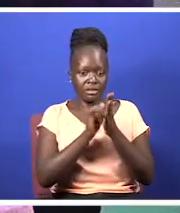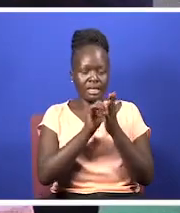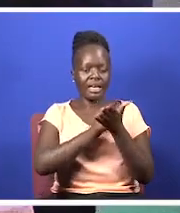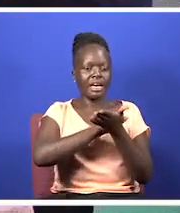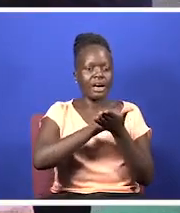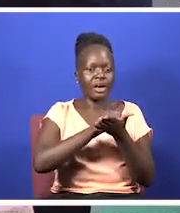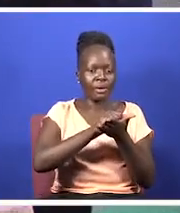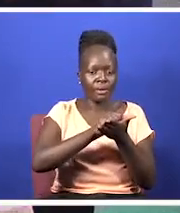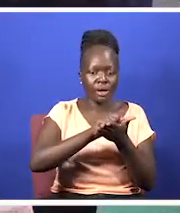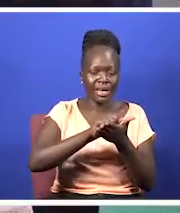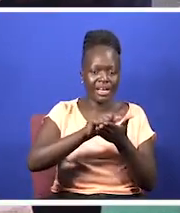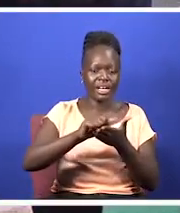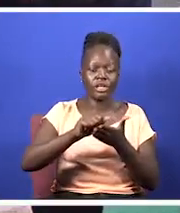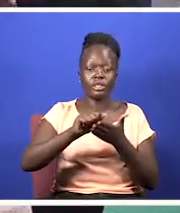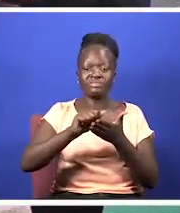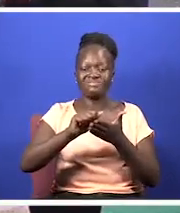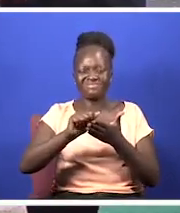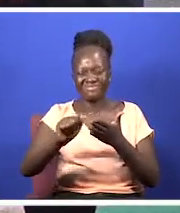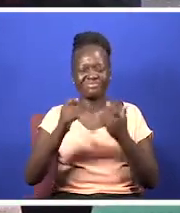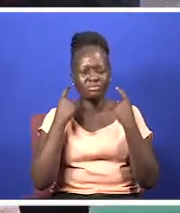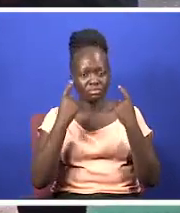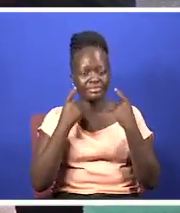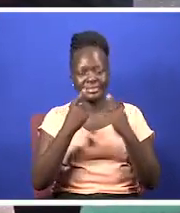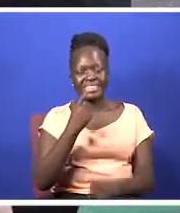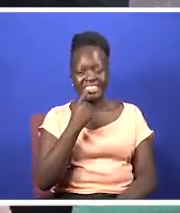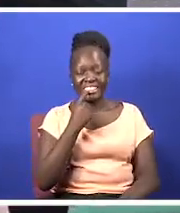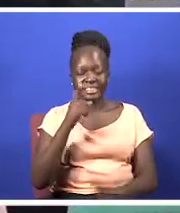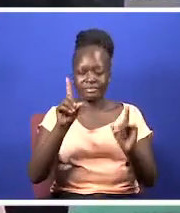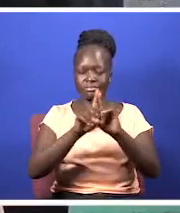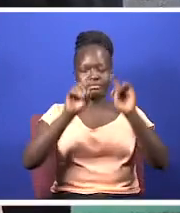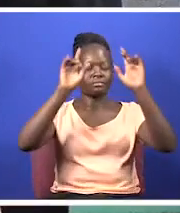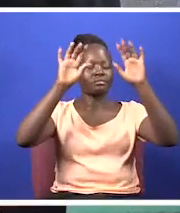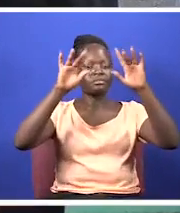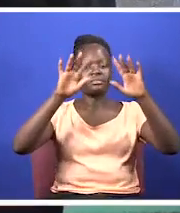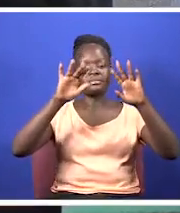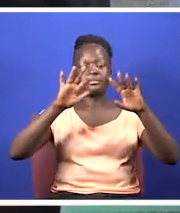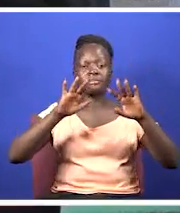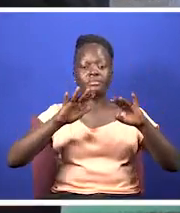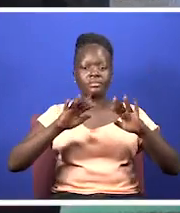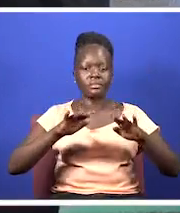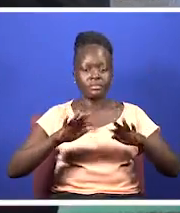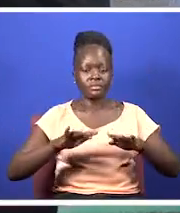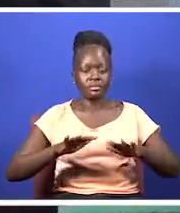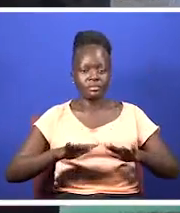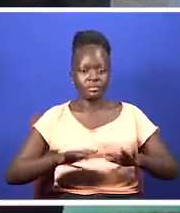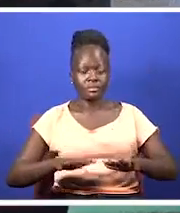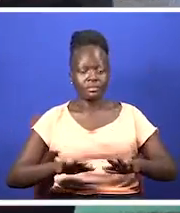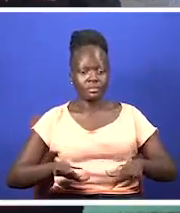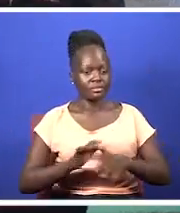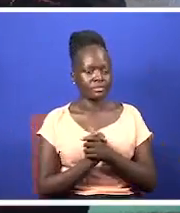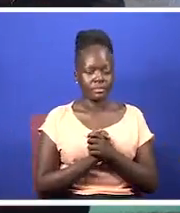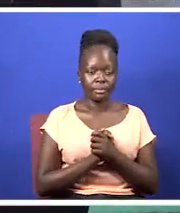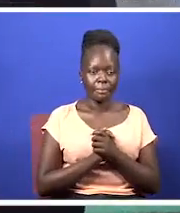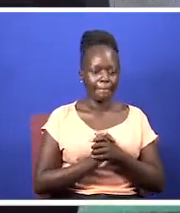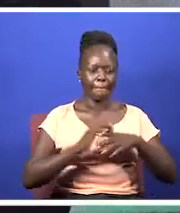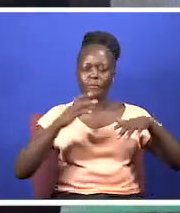Jesus, it washes white as snow. Oh, the